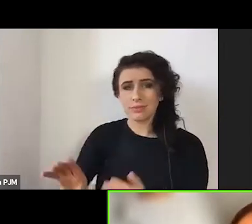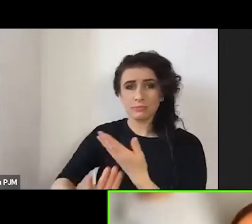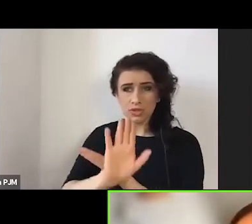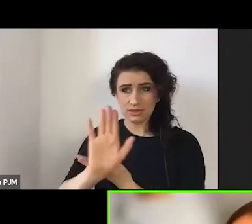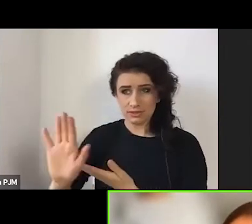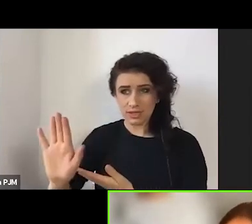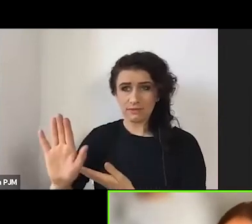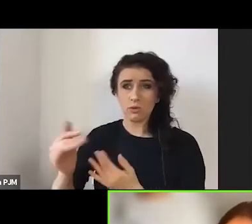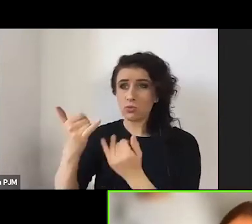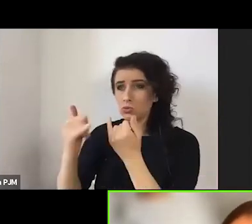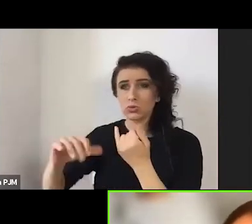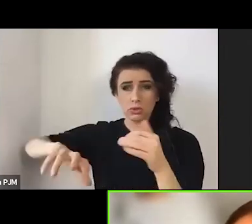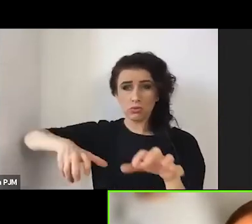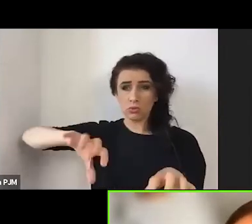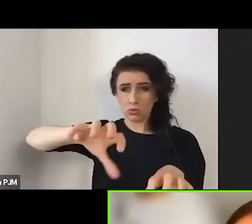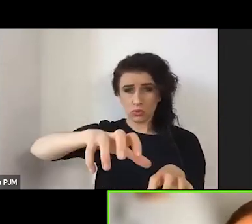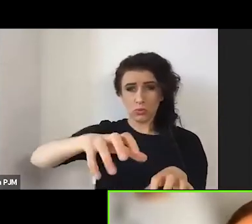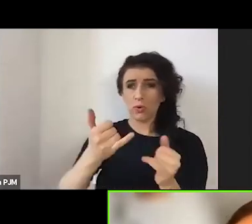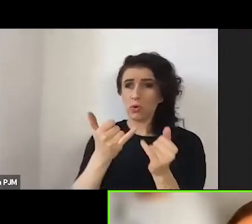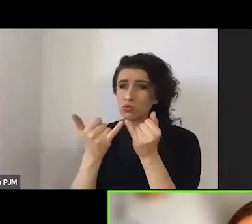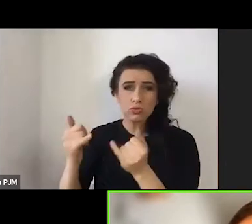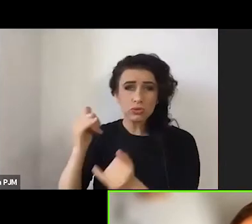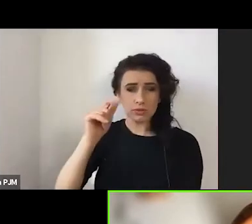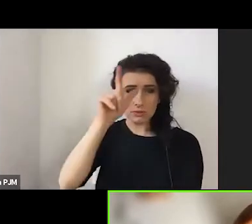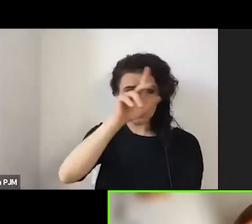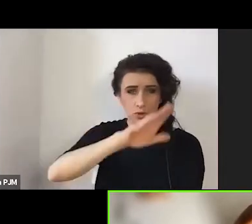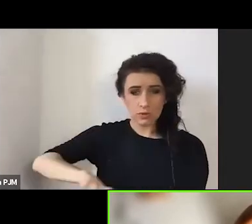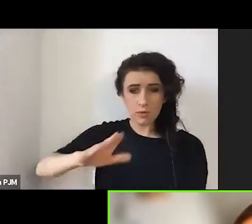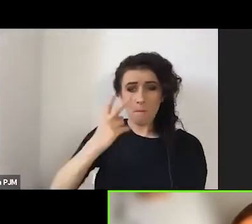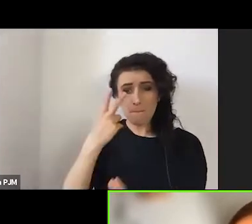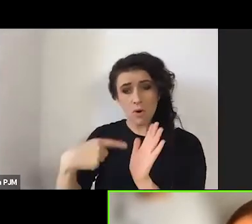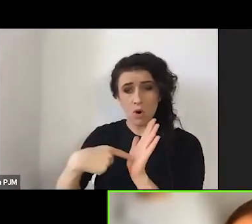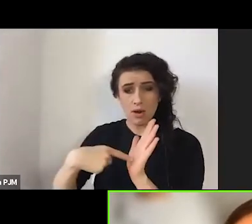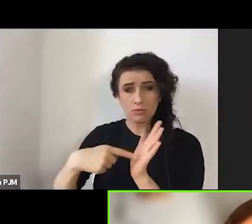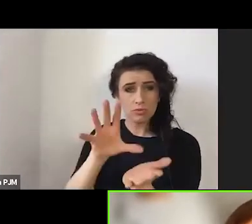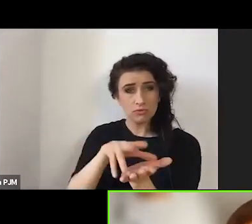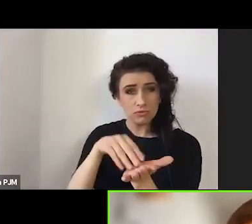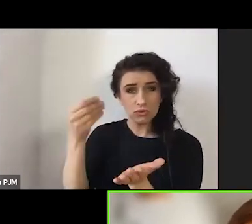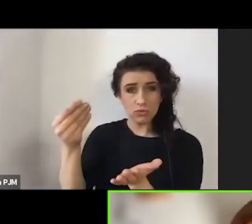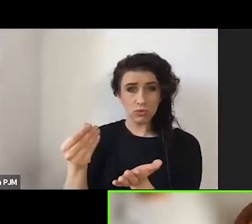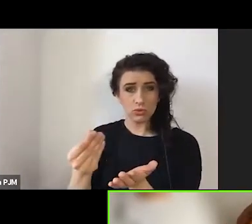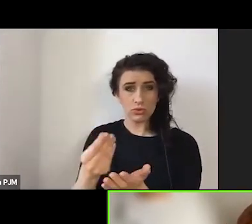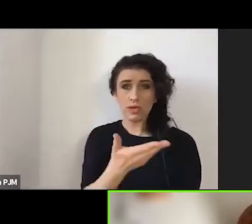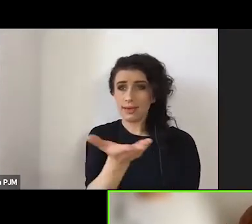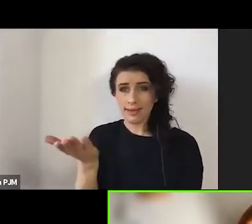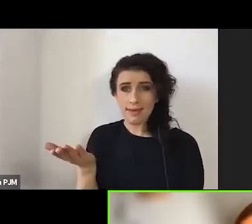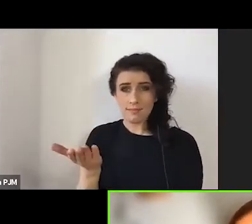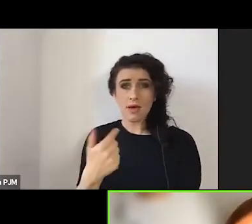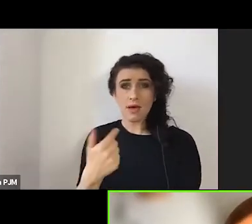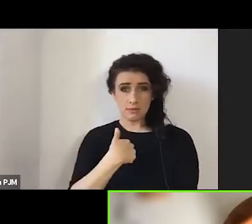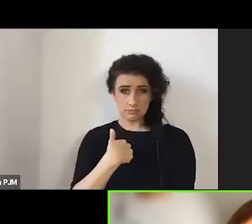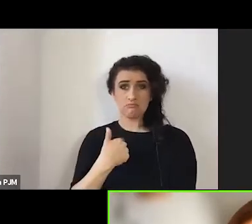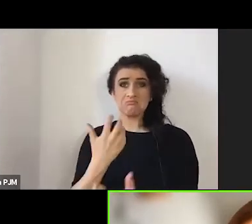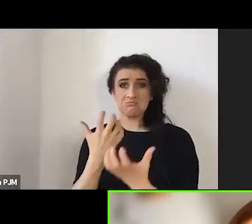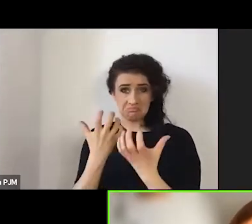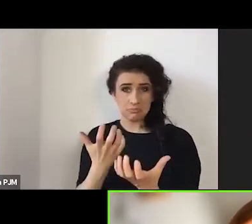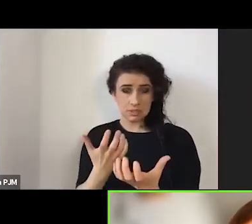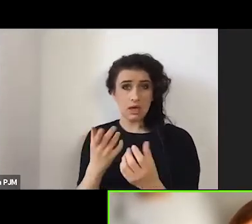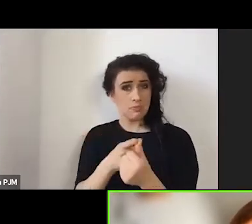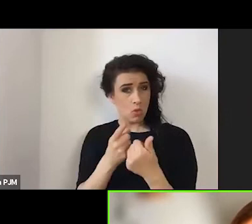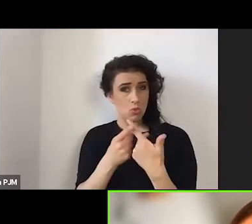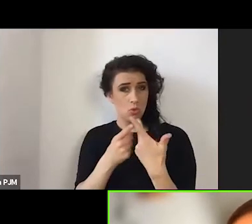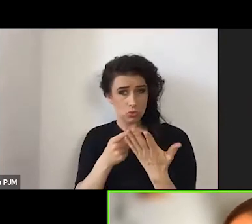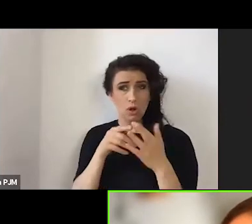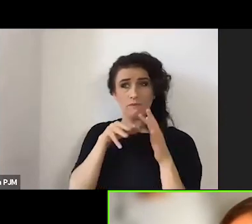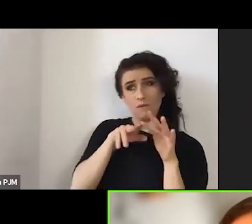telling them you're going to help with I don't know, like with raising your kids. I'm sure you're having problems